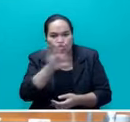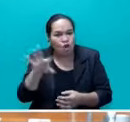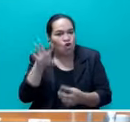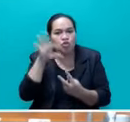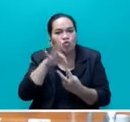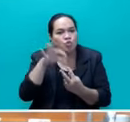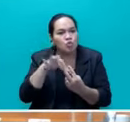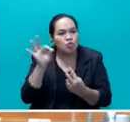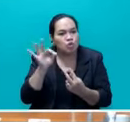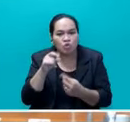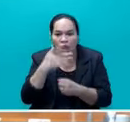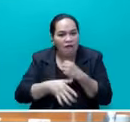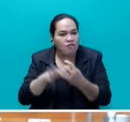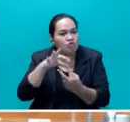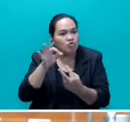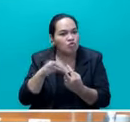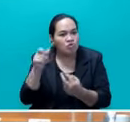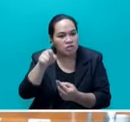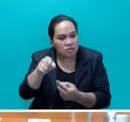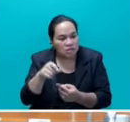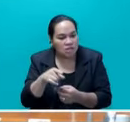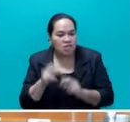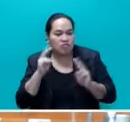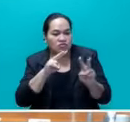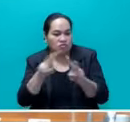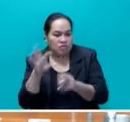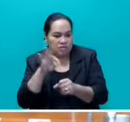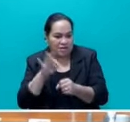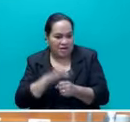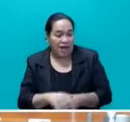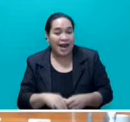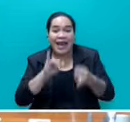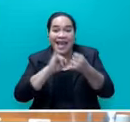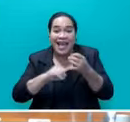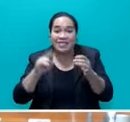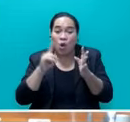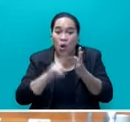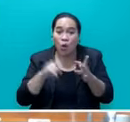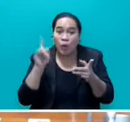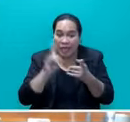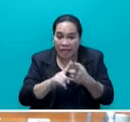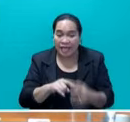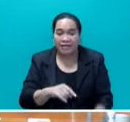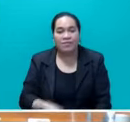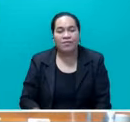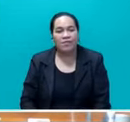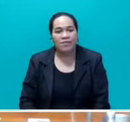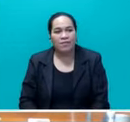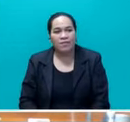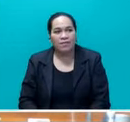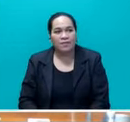place. That's the point, Mr. Speaker, sir. The SOE, you see, the order. Mr. Speaker,